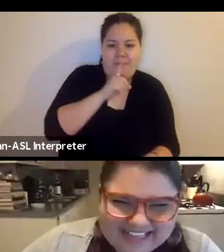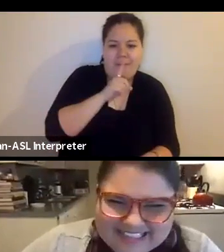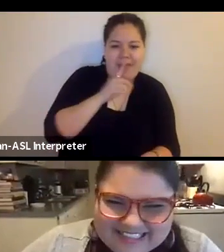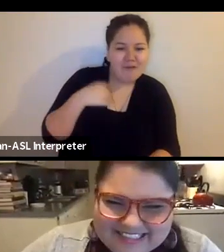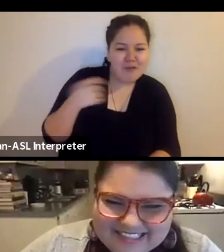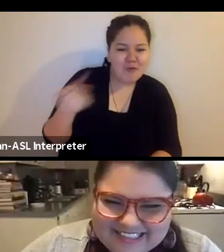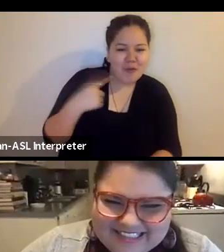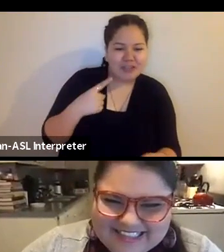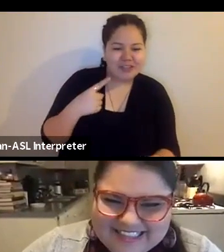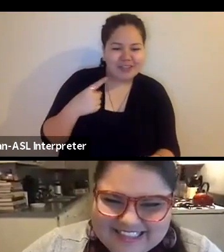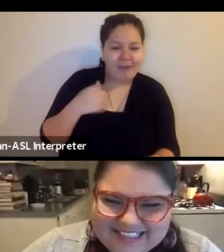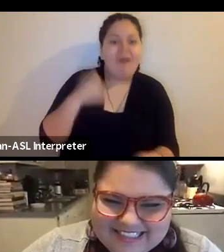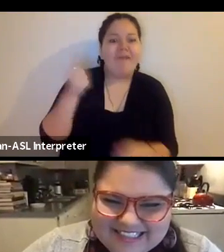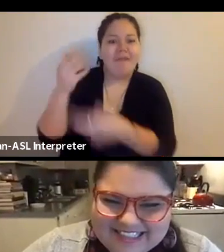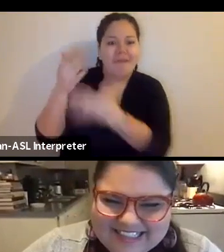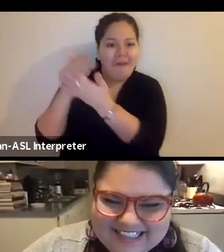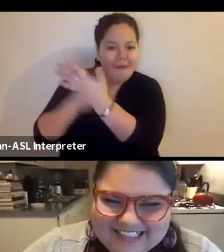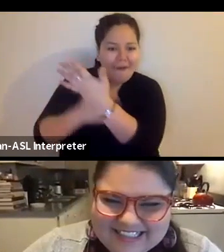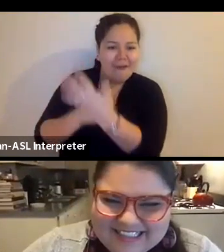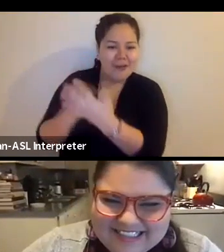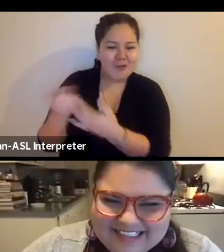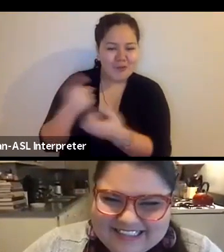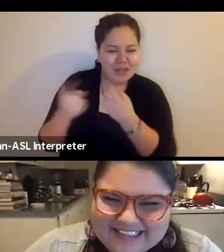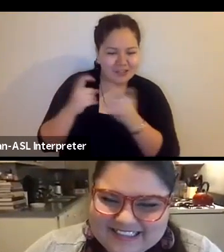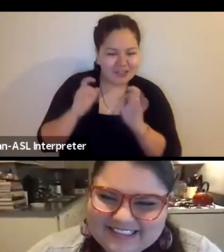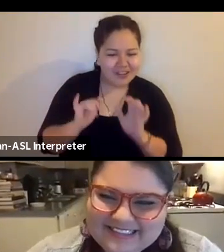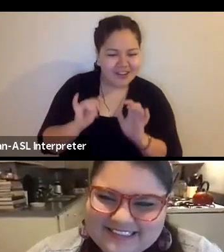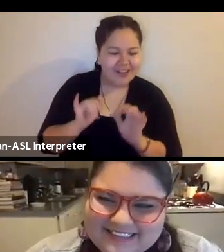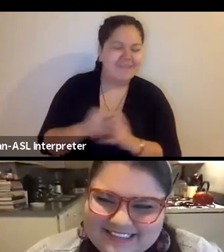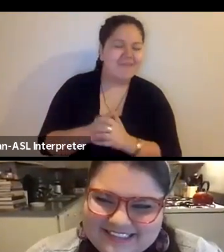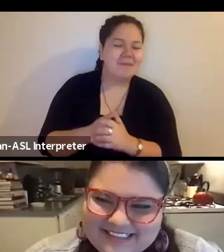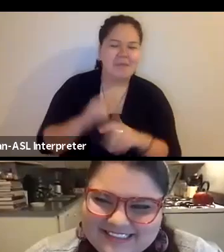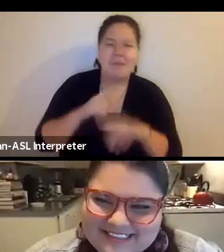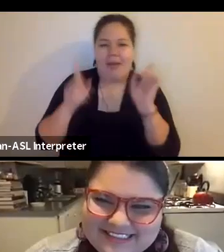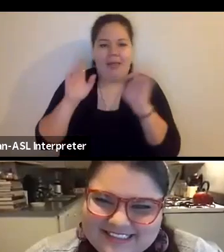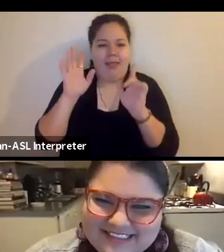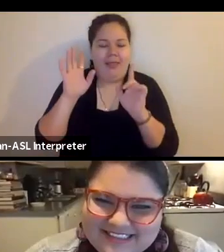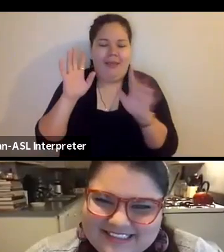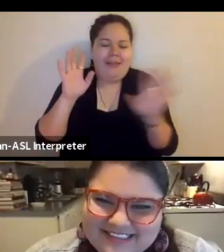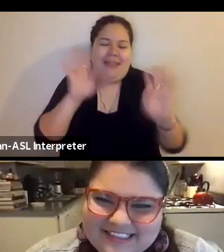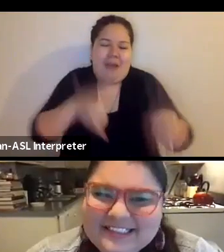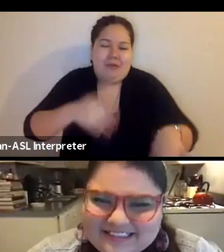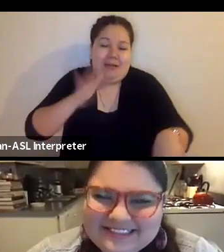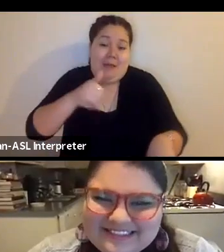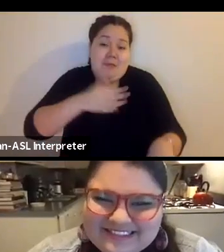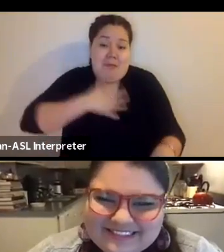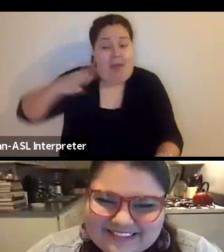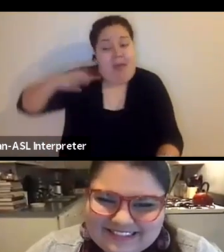many upcoming questions. But that was supposed to be a popcorn thought.